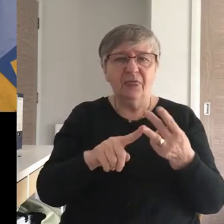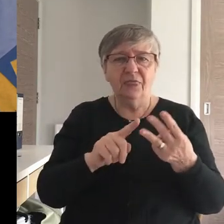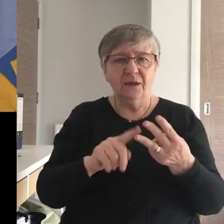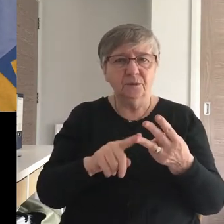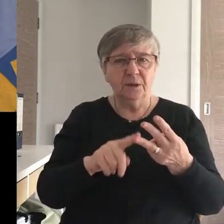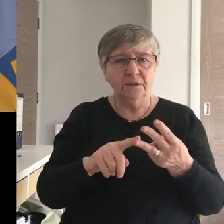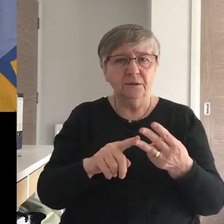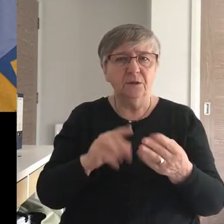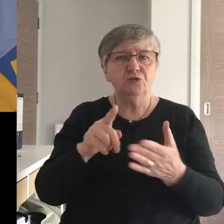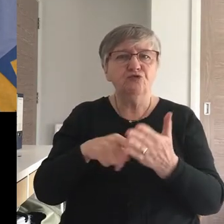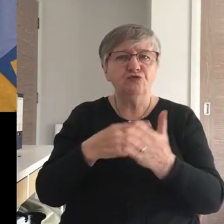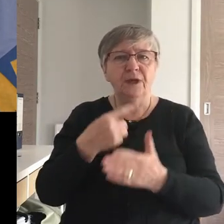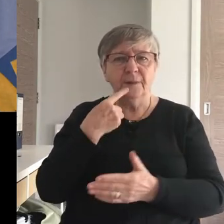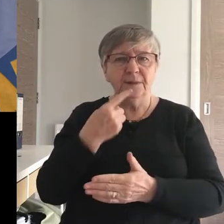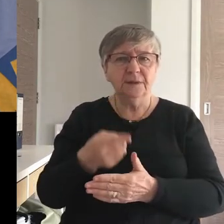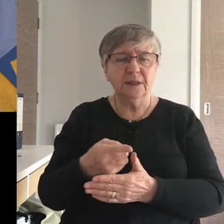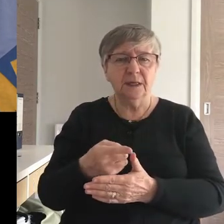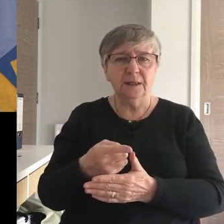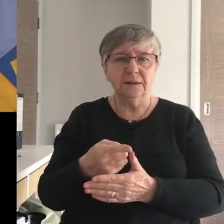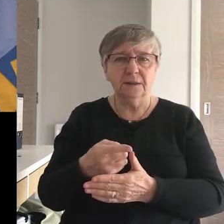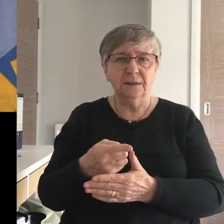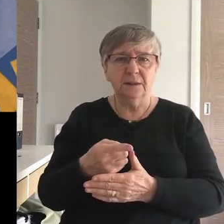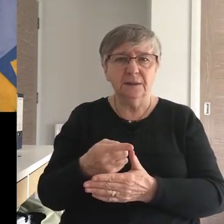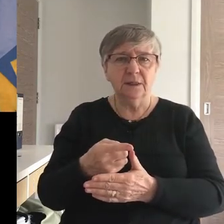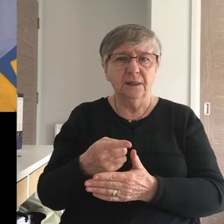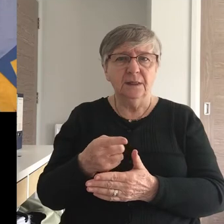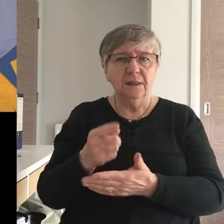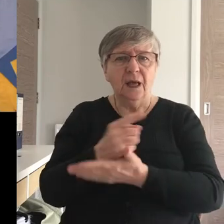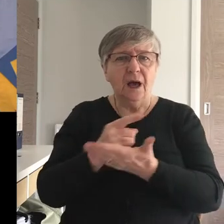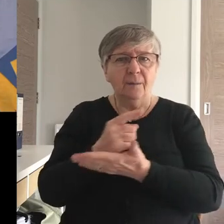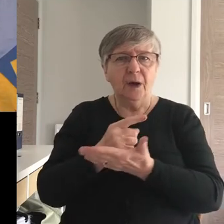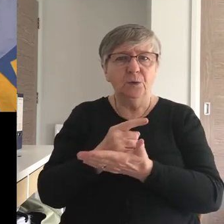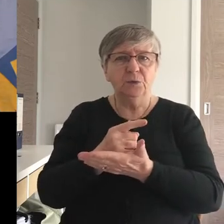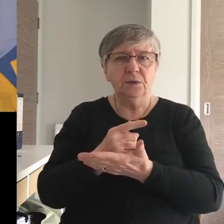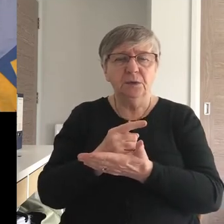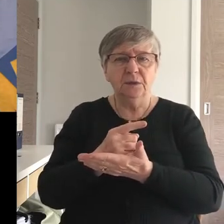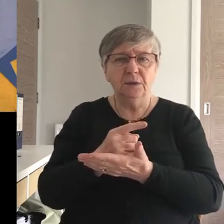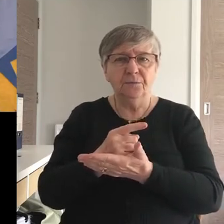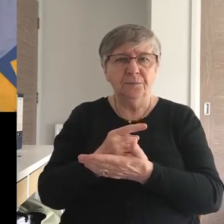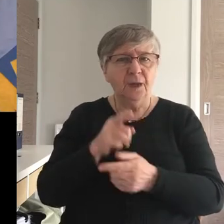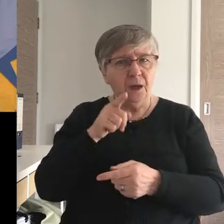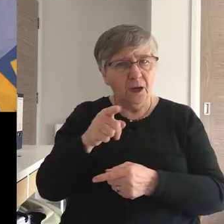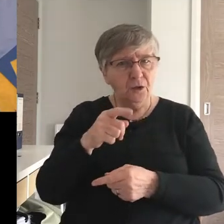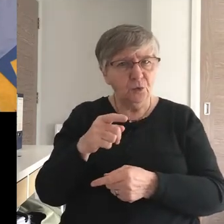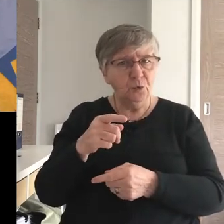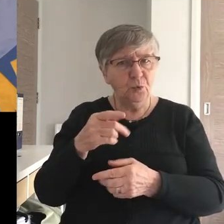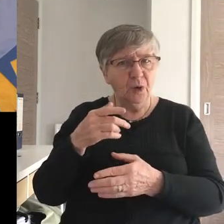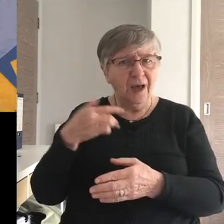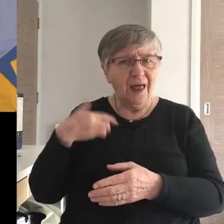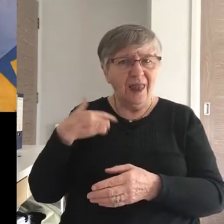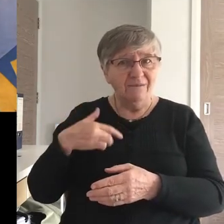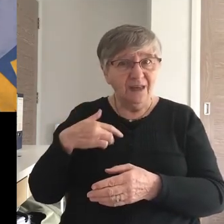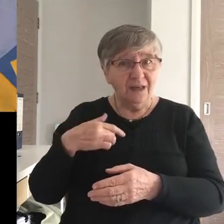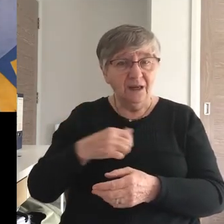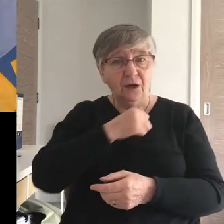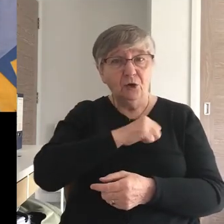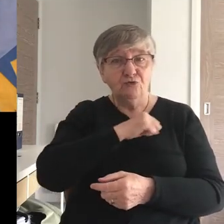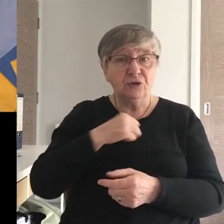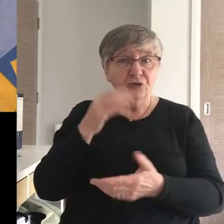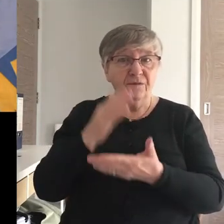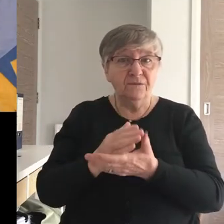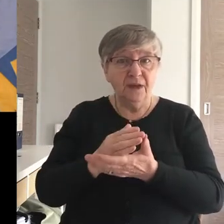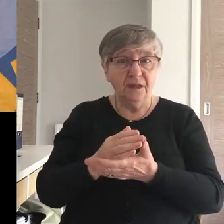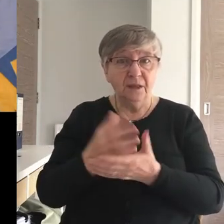that James gives in the passage that Heather read is about whether we are living out that Christian faith. Is there enough